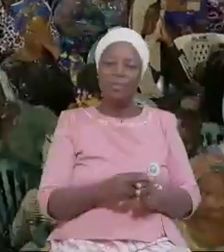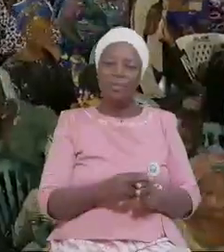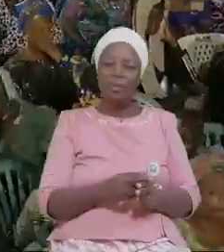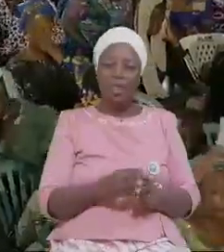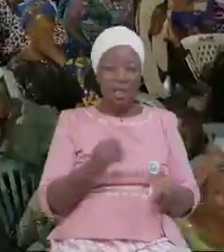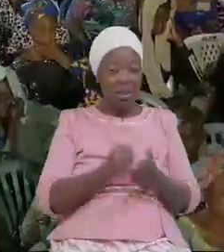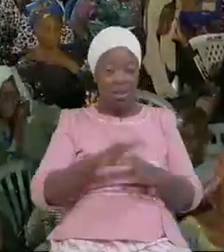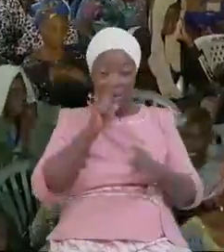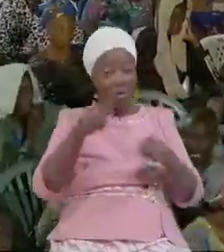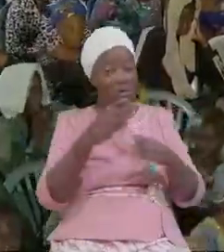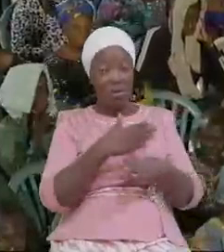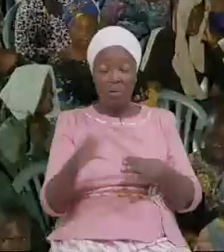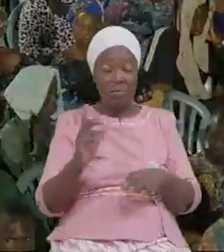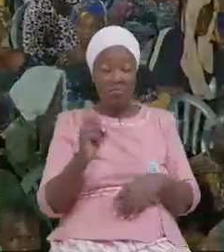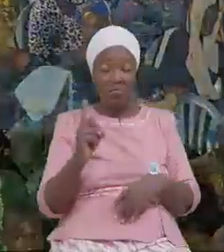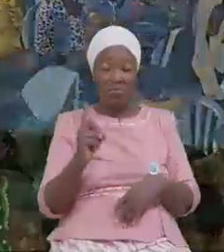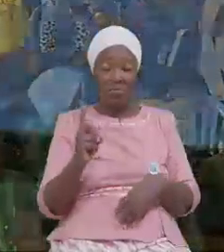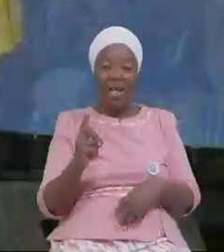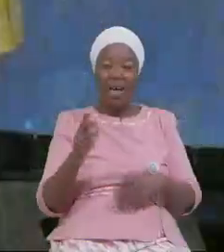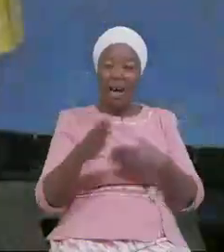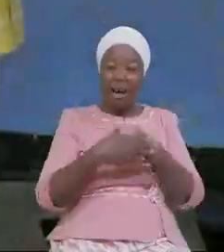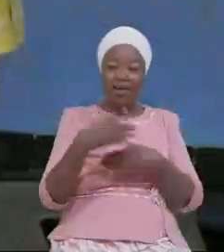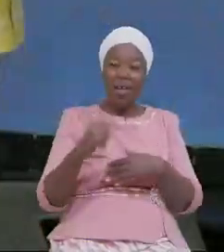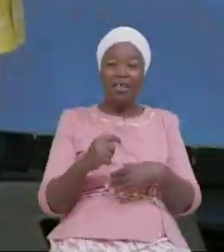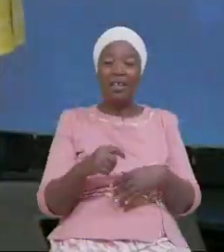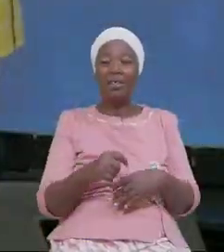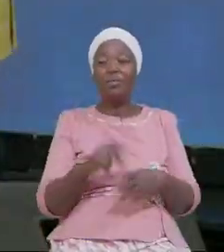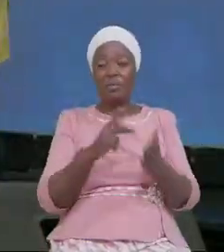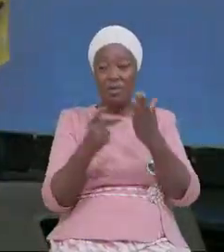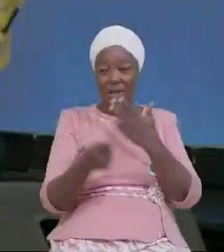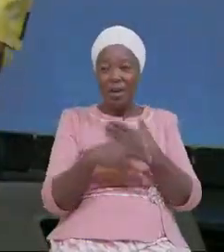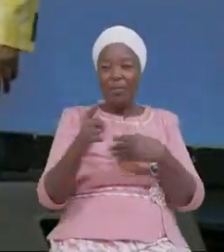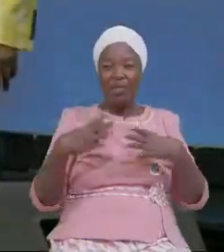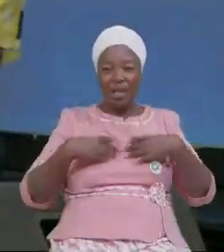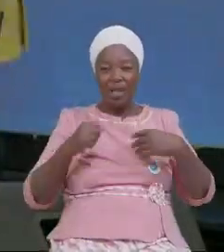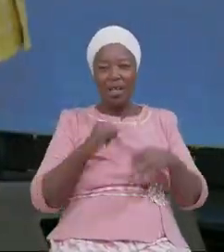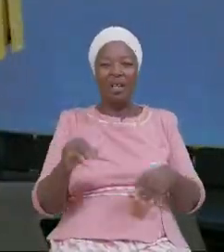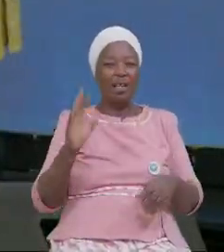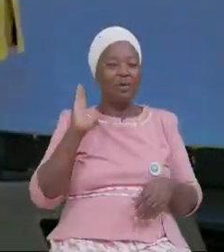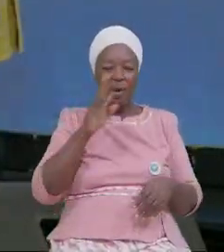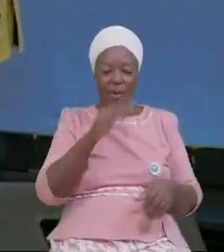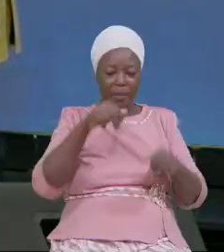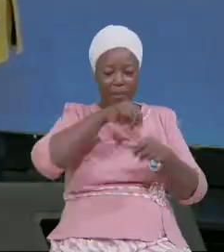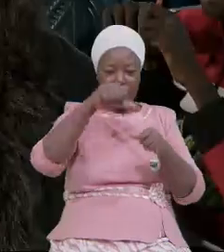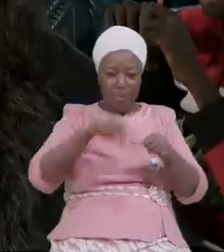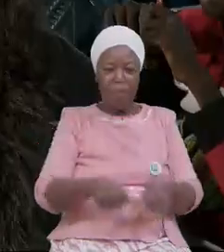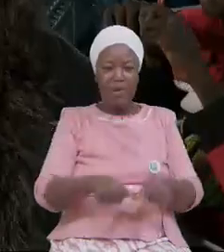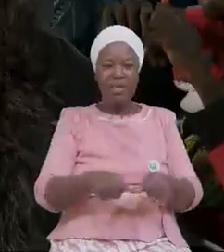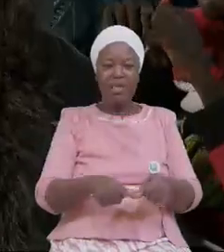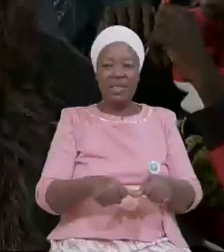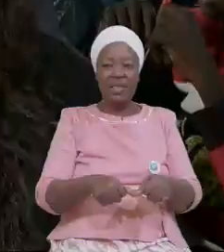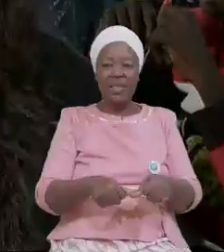It doesn't go away. After the crusade, the healing will be permanent in your body.